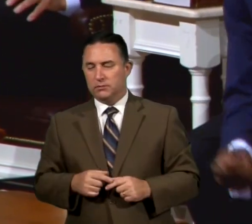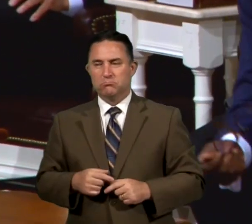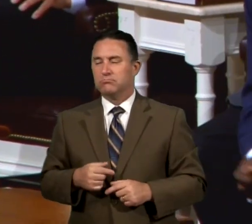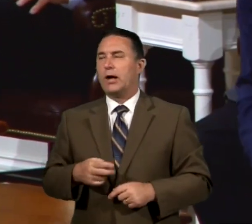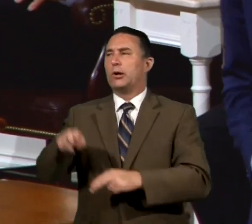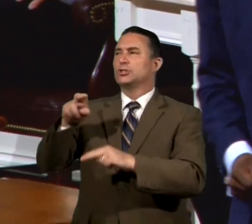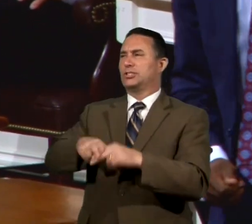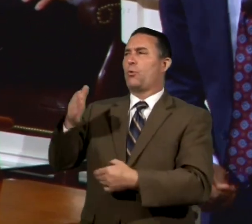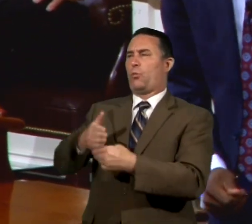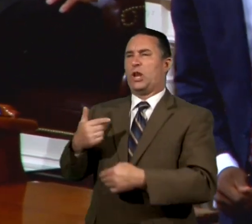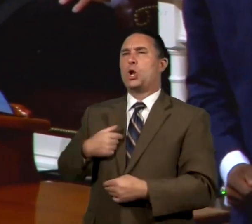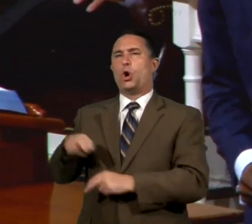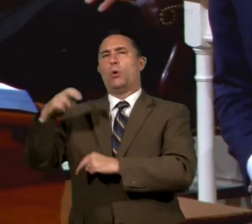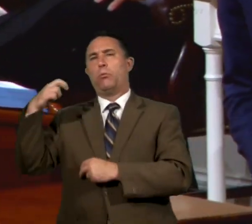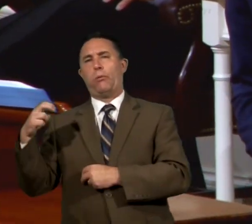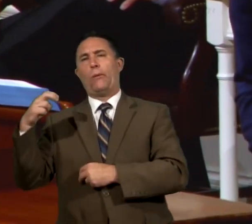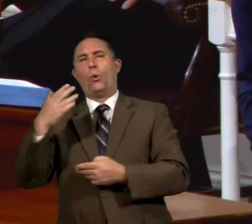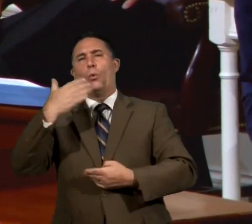sit in a window.